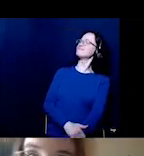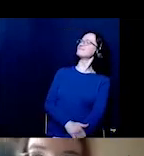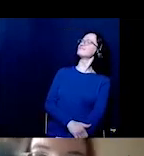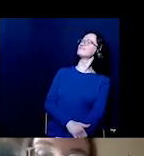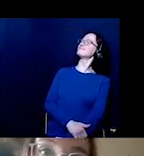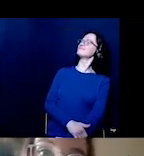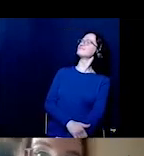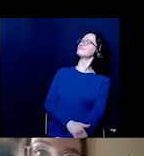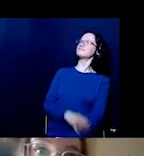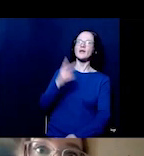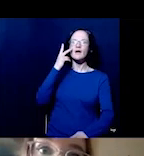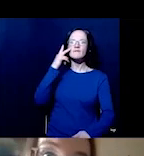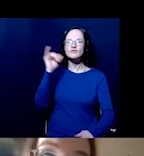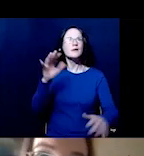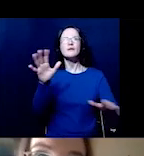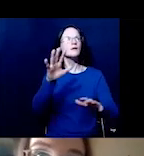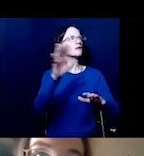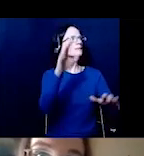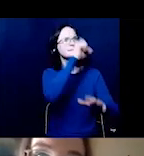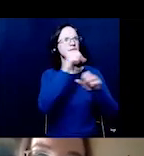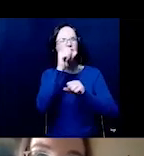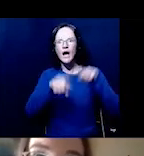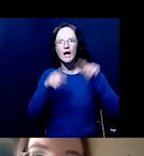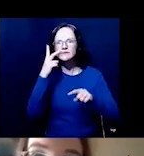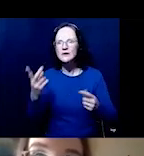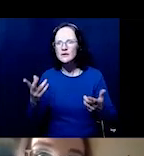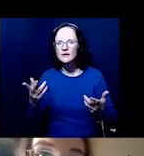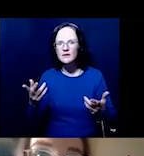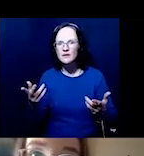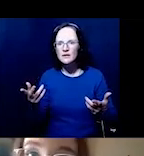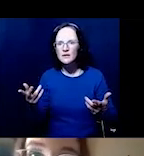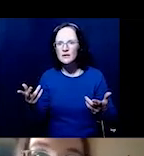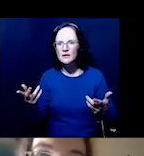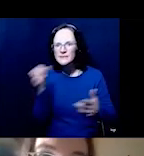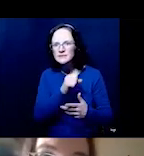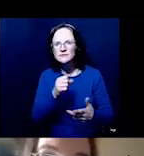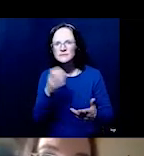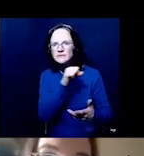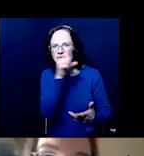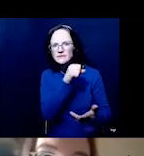PowerPoint, but not everybody can see the PowerPoint. So it's so frustrating, yeah.